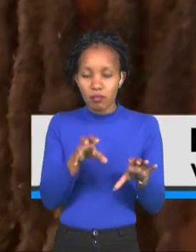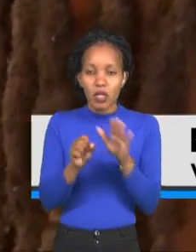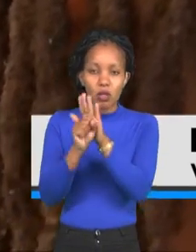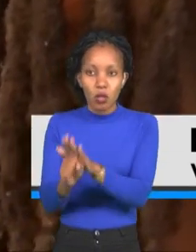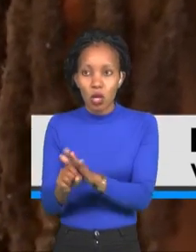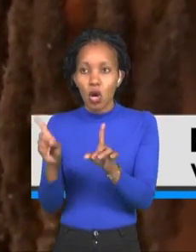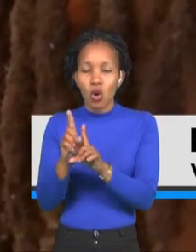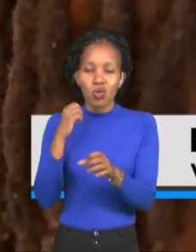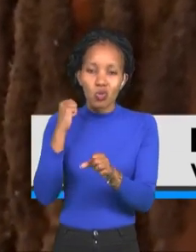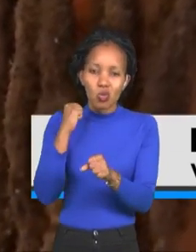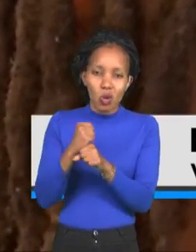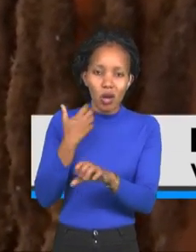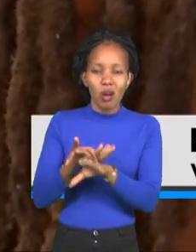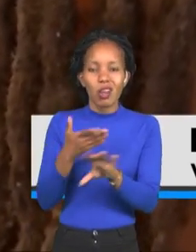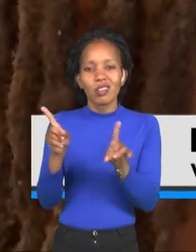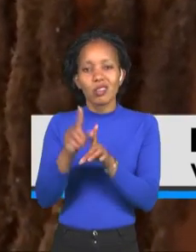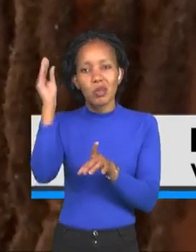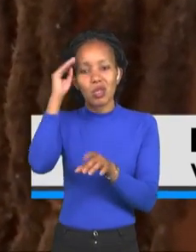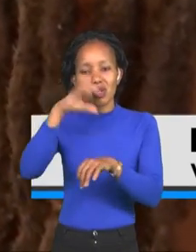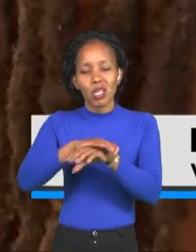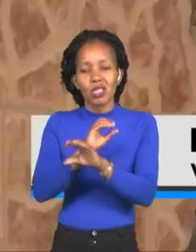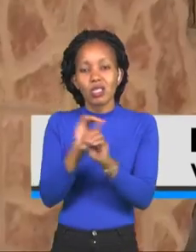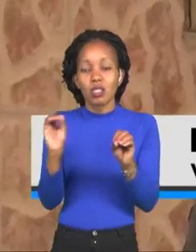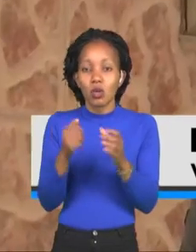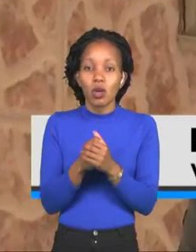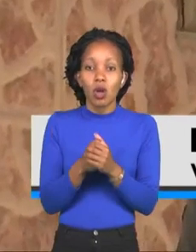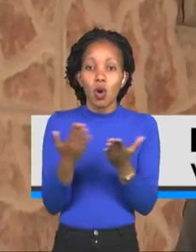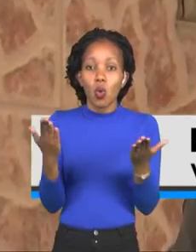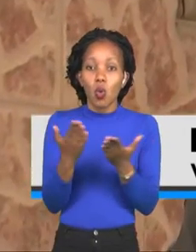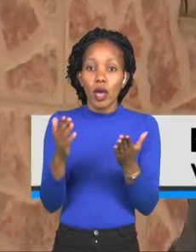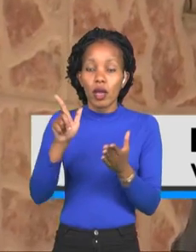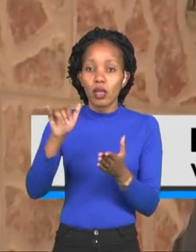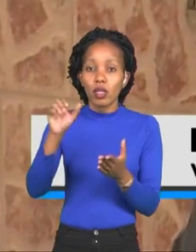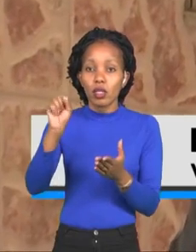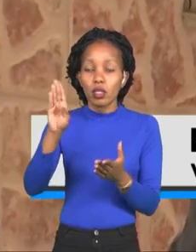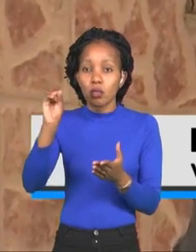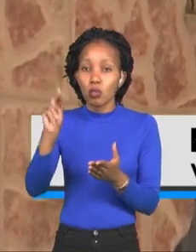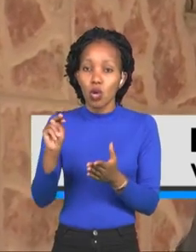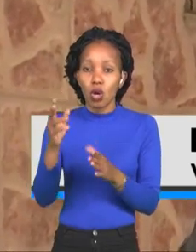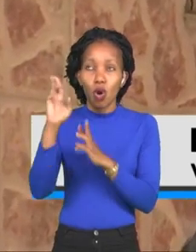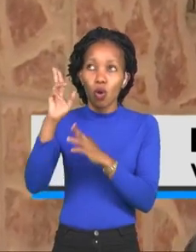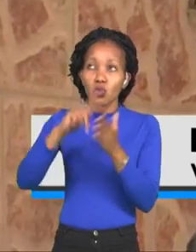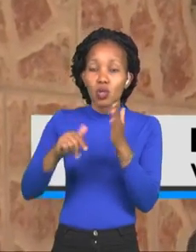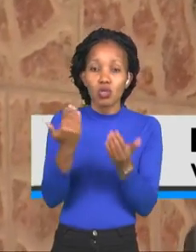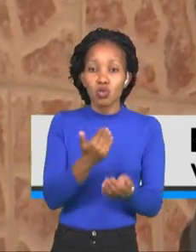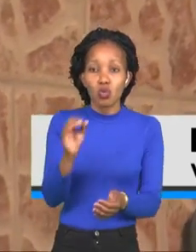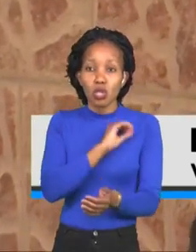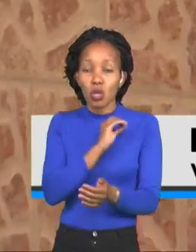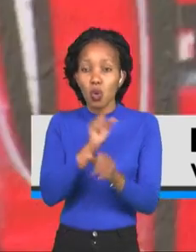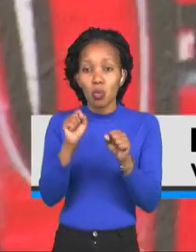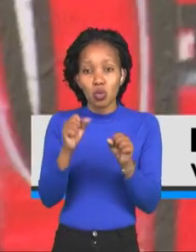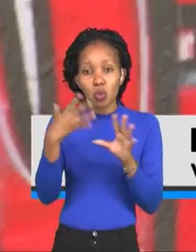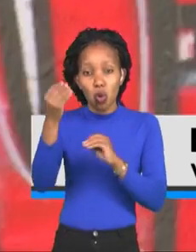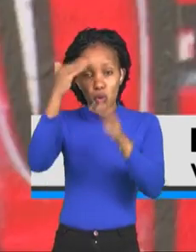and struggles to offer the same education to their resident as in the rest of Lisbon, he hopes his children have the opportunity to go to